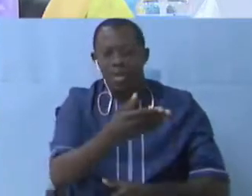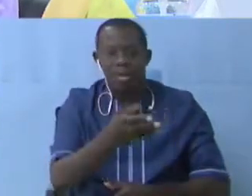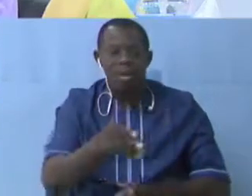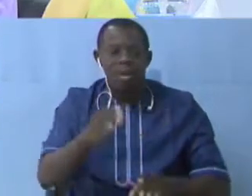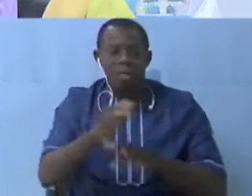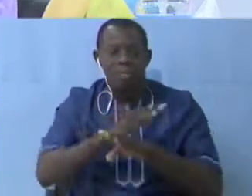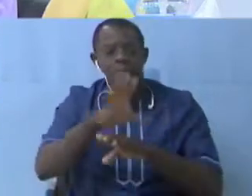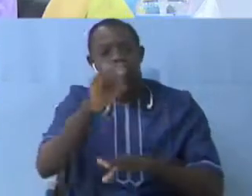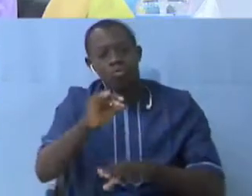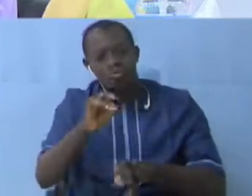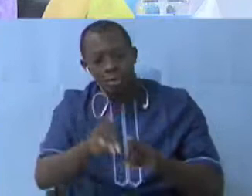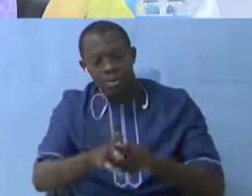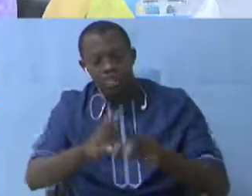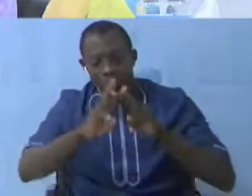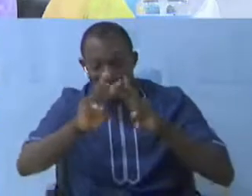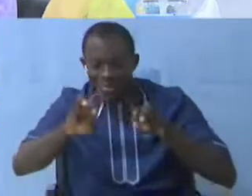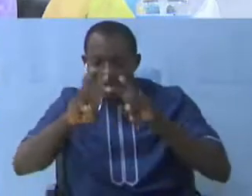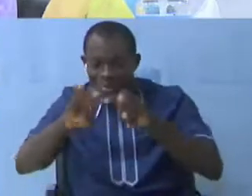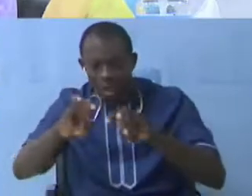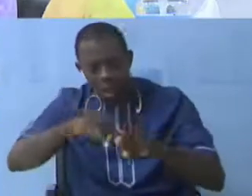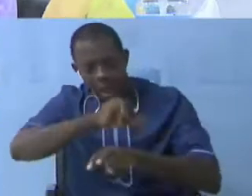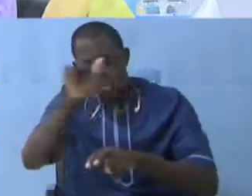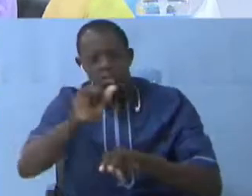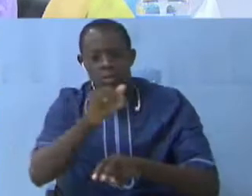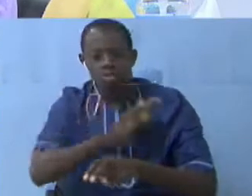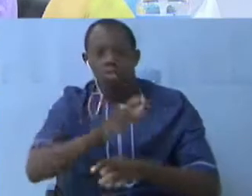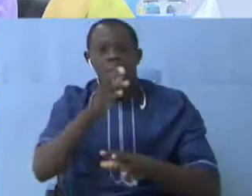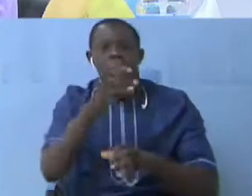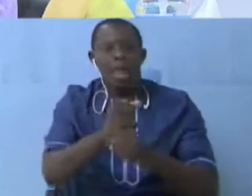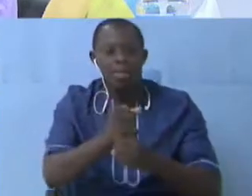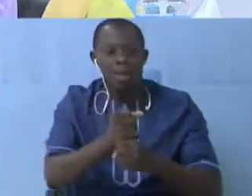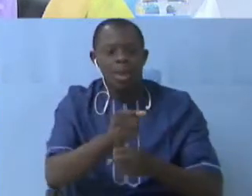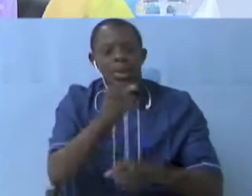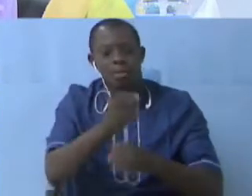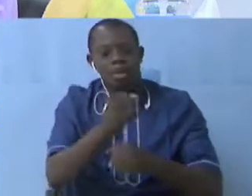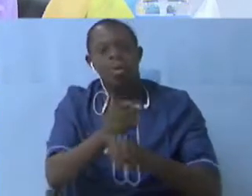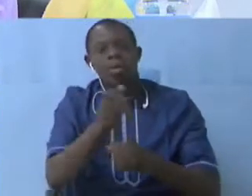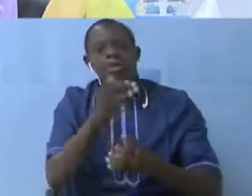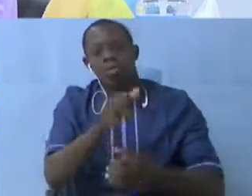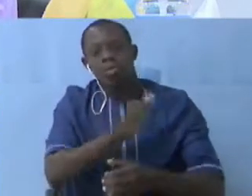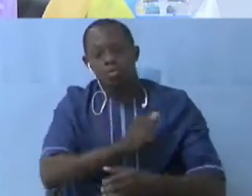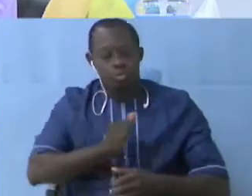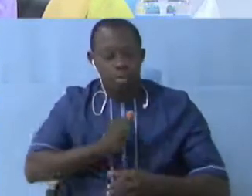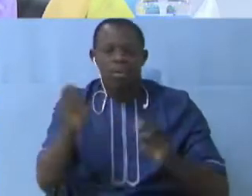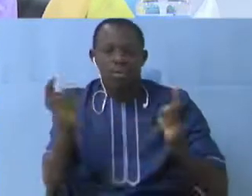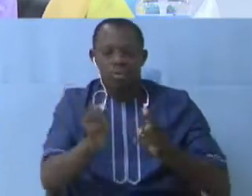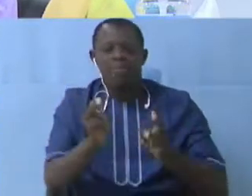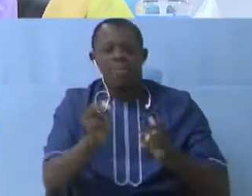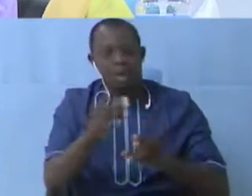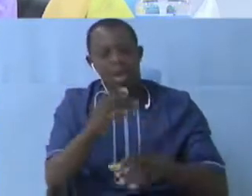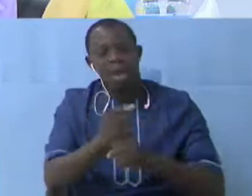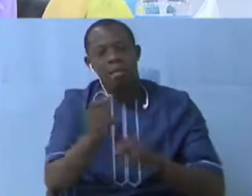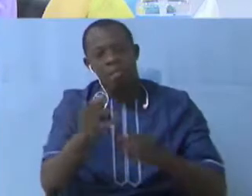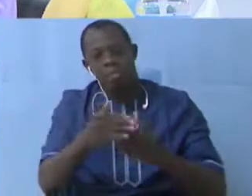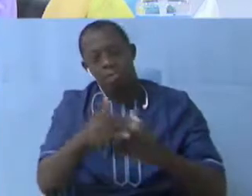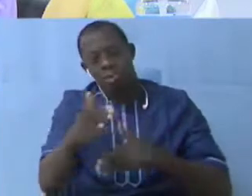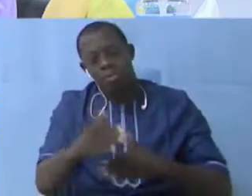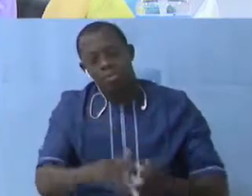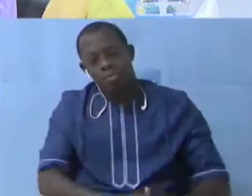and we also helped with an amicus brief. Dal di woon nañu def gestu yi tamit ak yaatal suñu